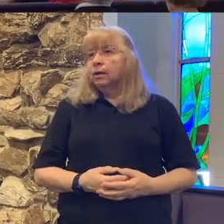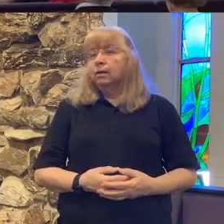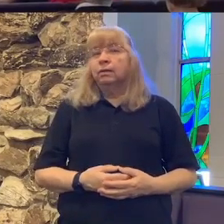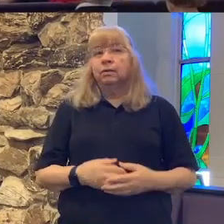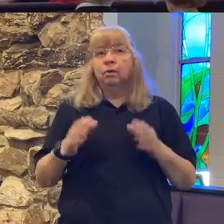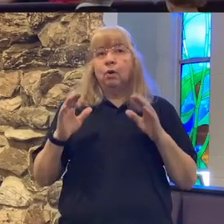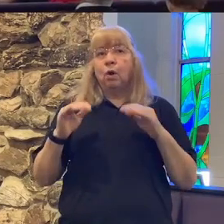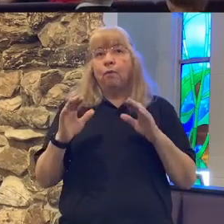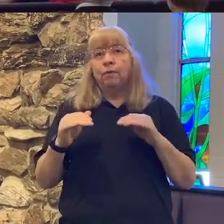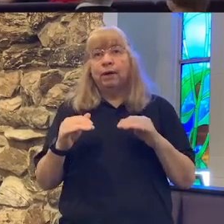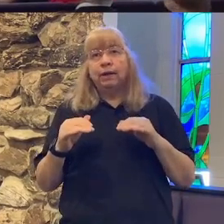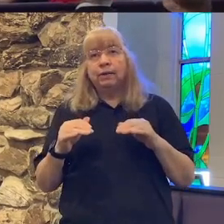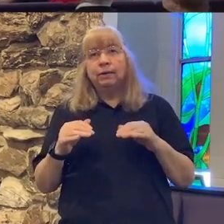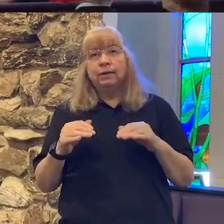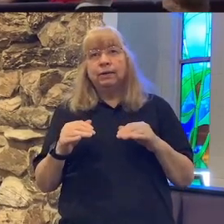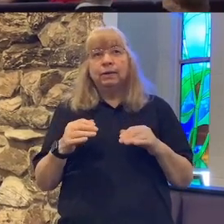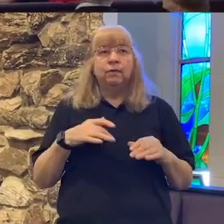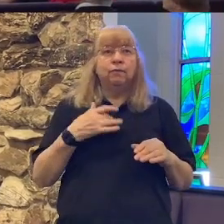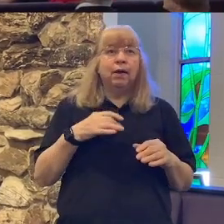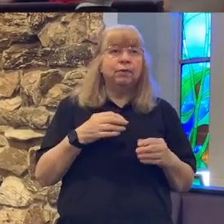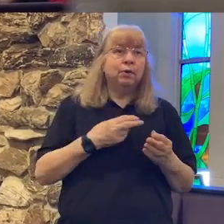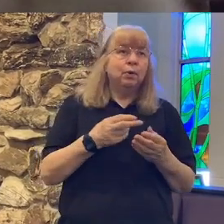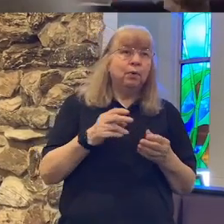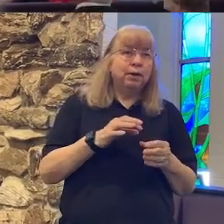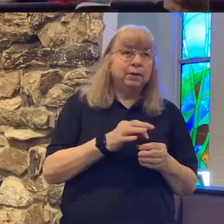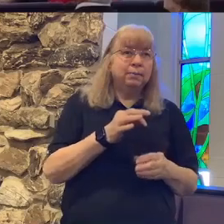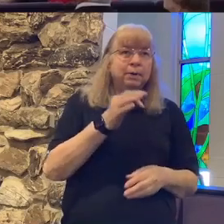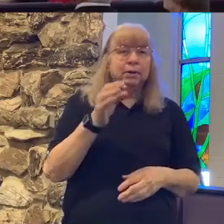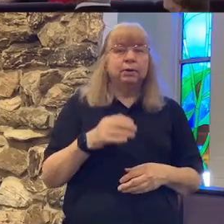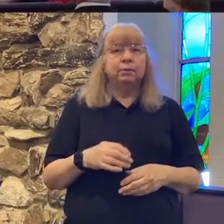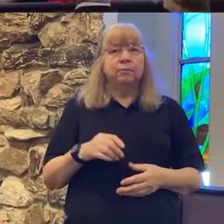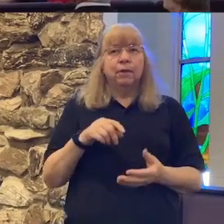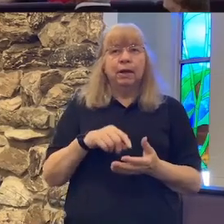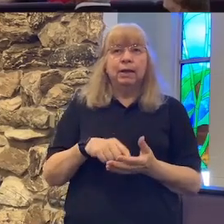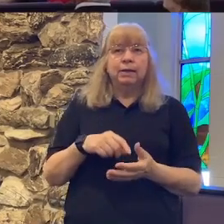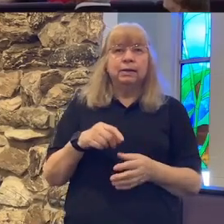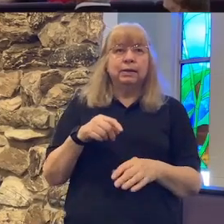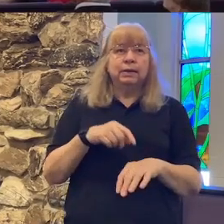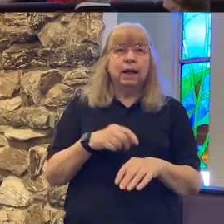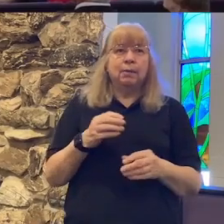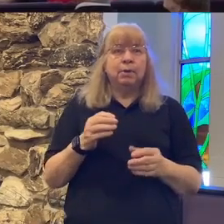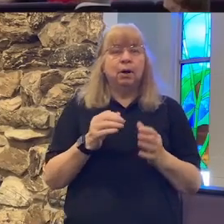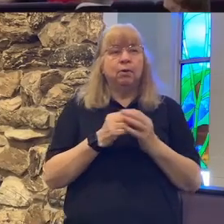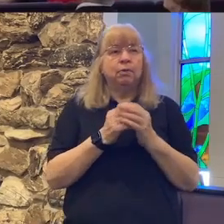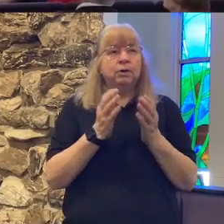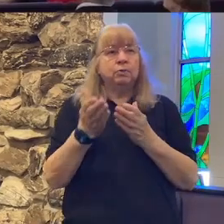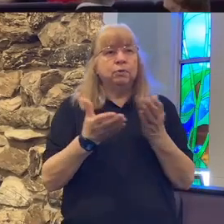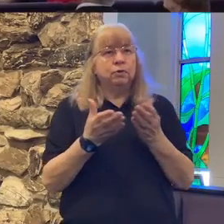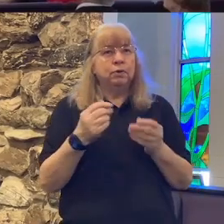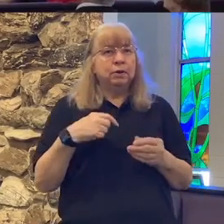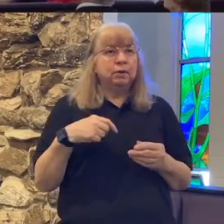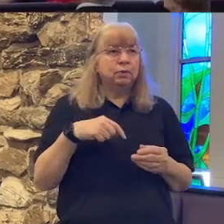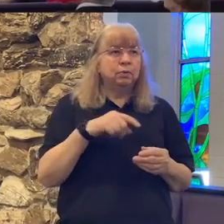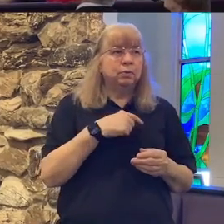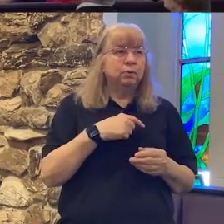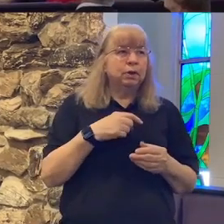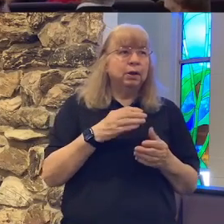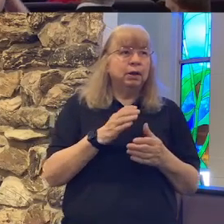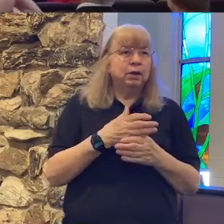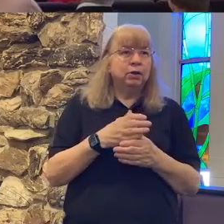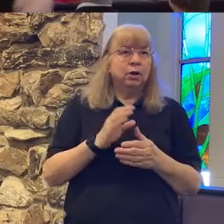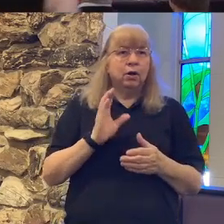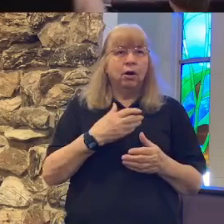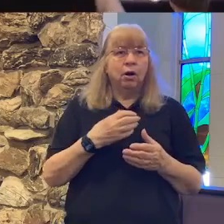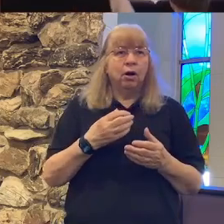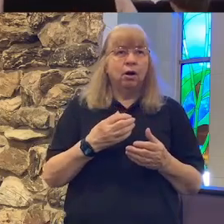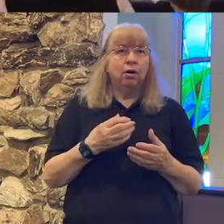hopefully you felt the Holy Spirit. This is a time in our worship service in which we share in our